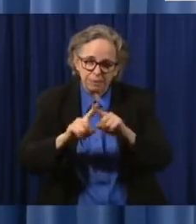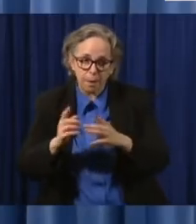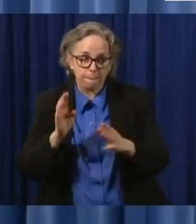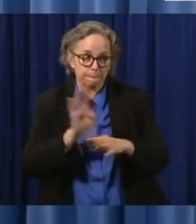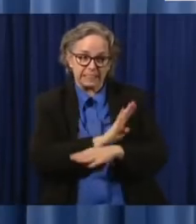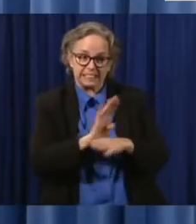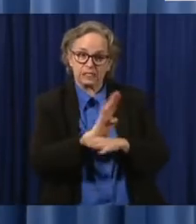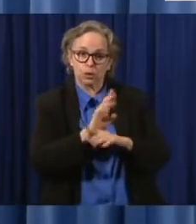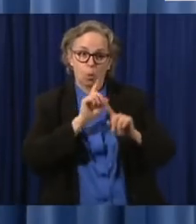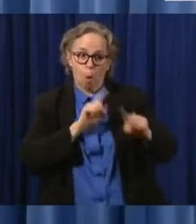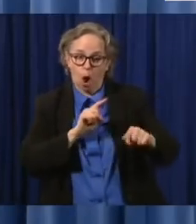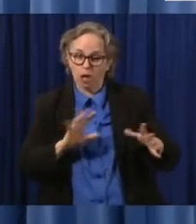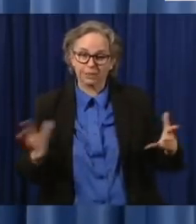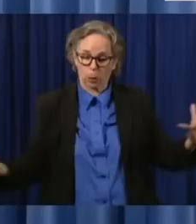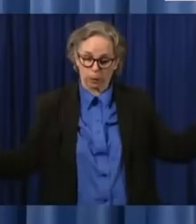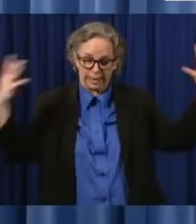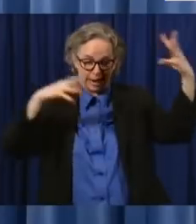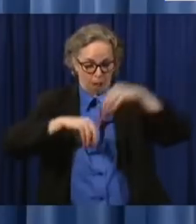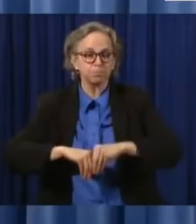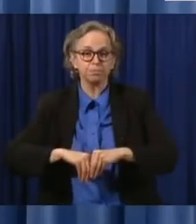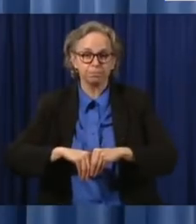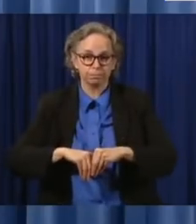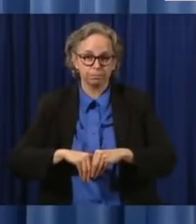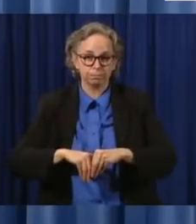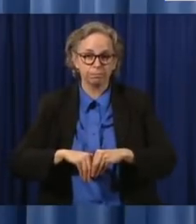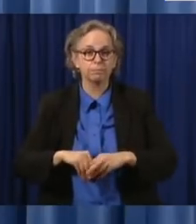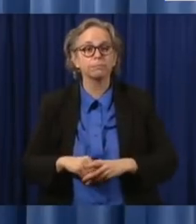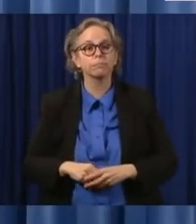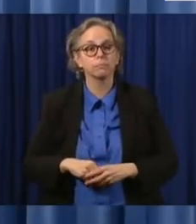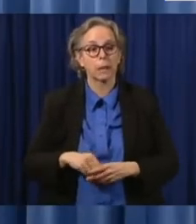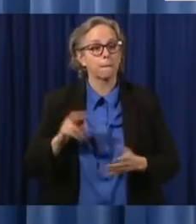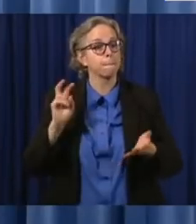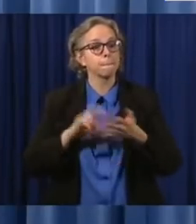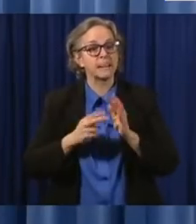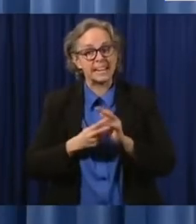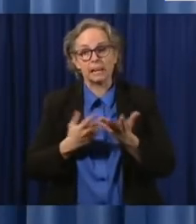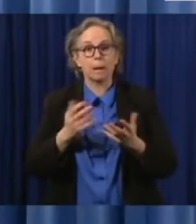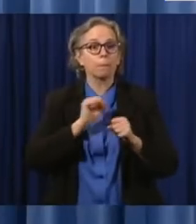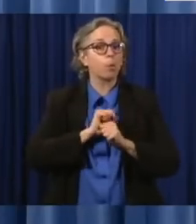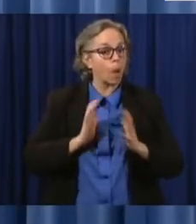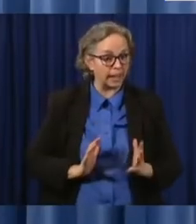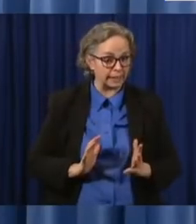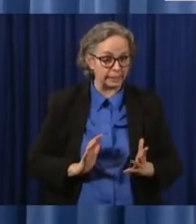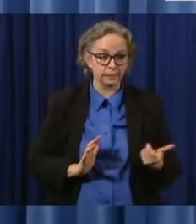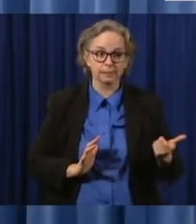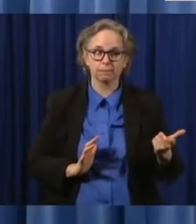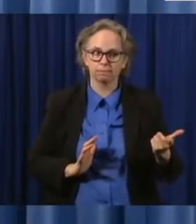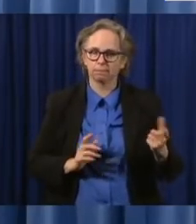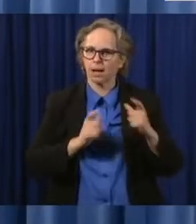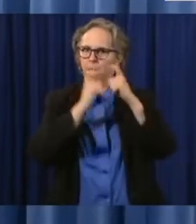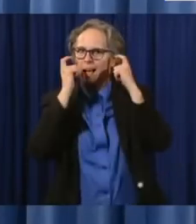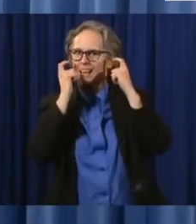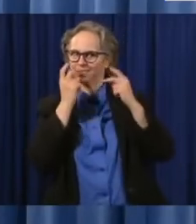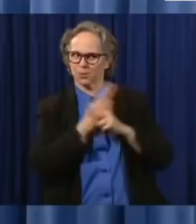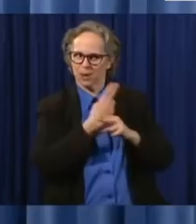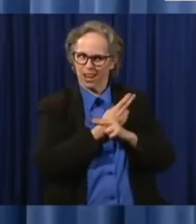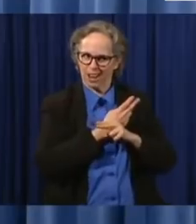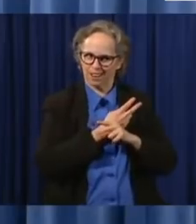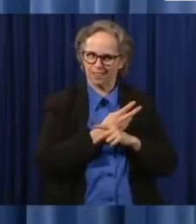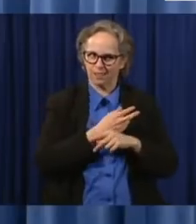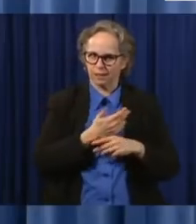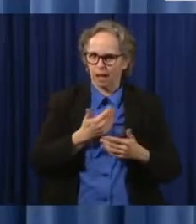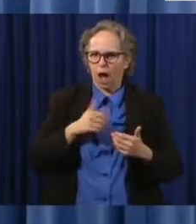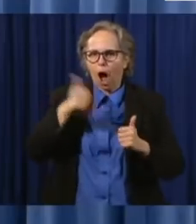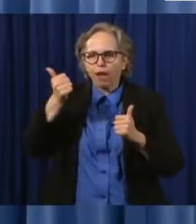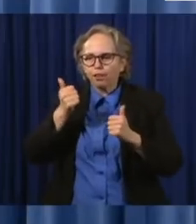and sanitation, including employees wearing masks, as well as efforts to protect employees and other efforts to